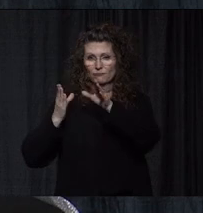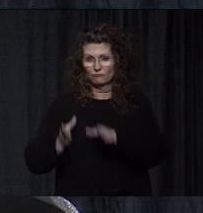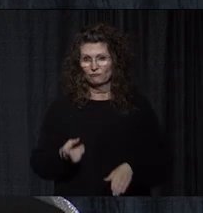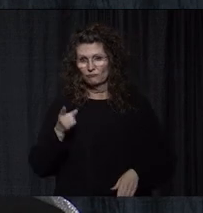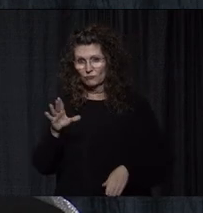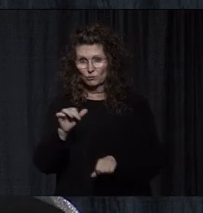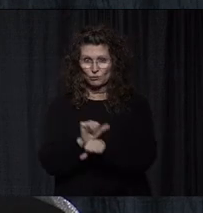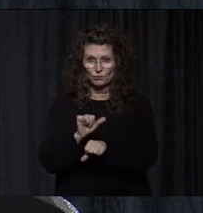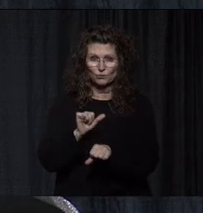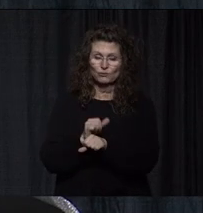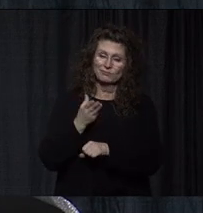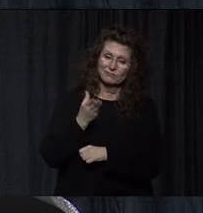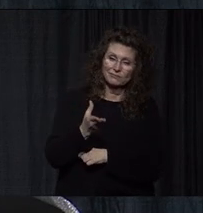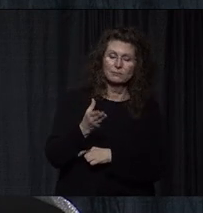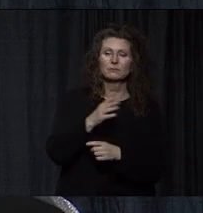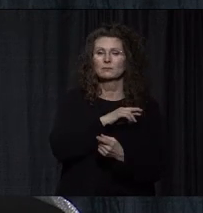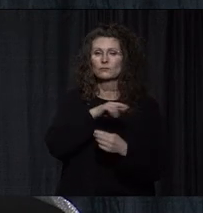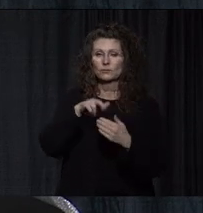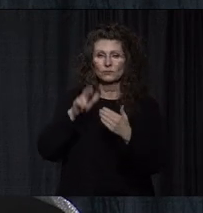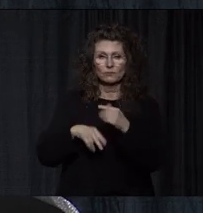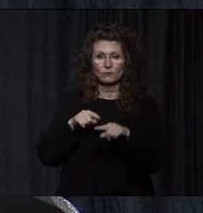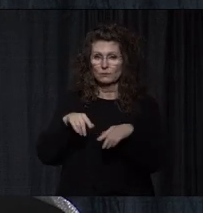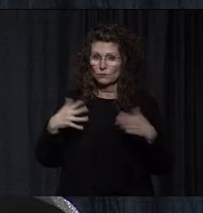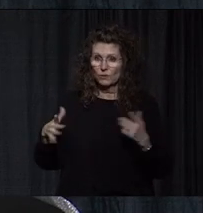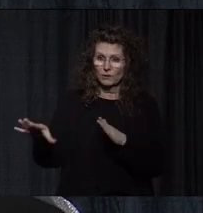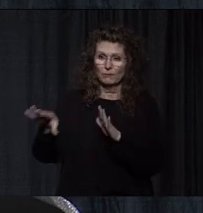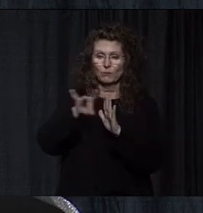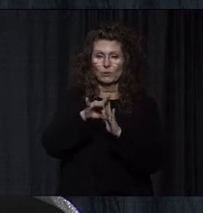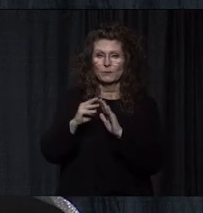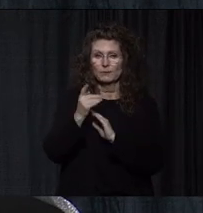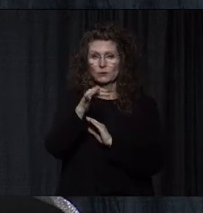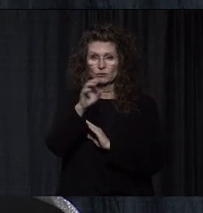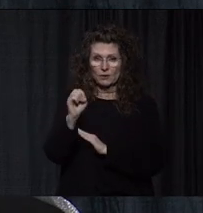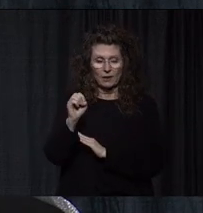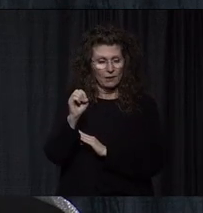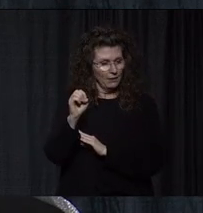work there has resulted in the appointment of Michelle